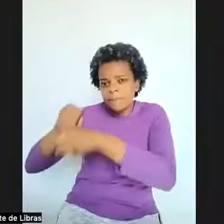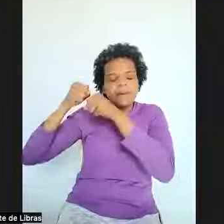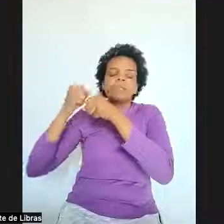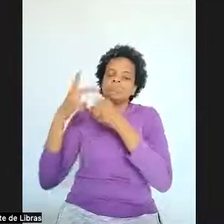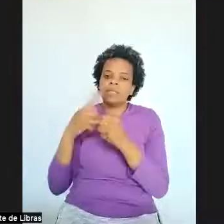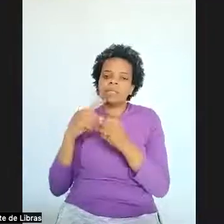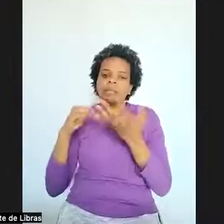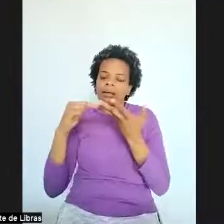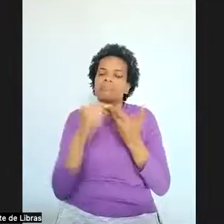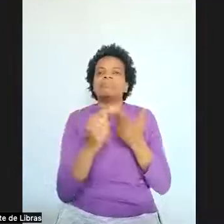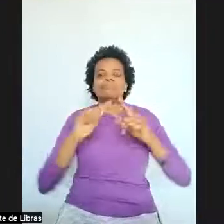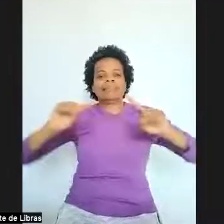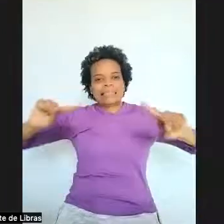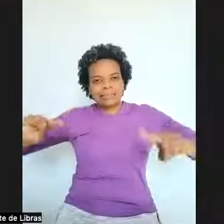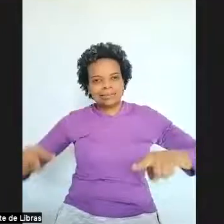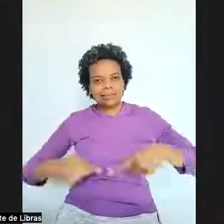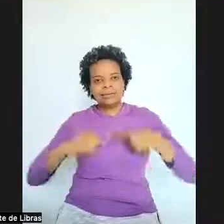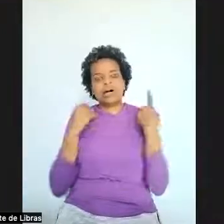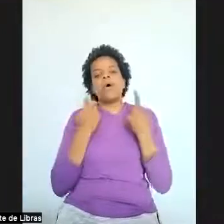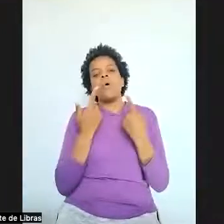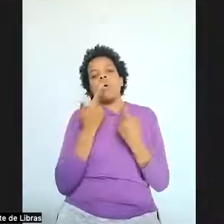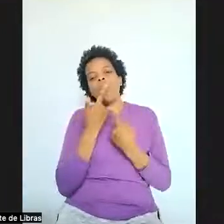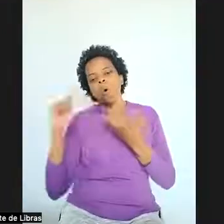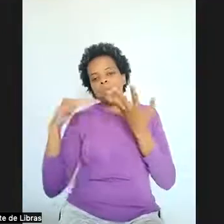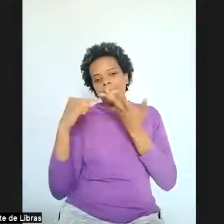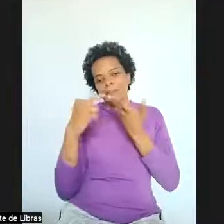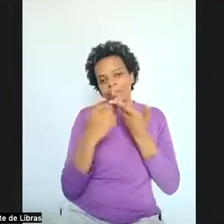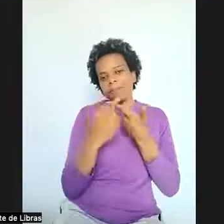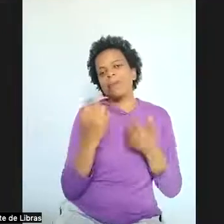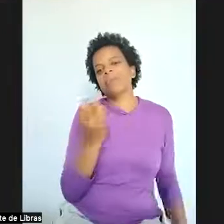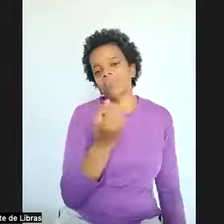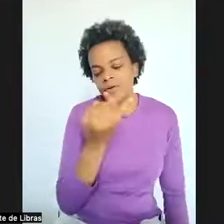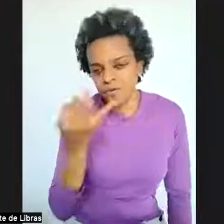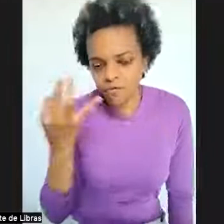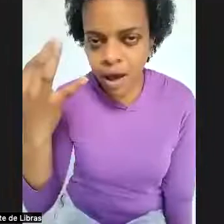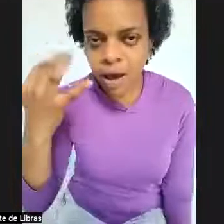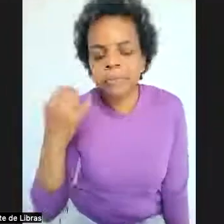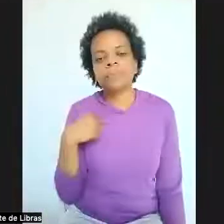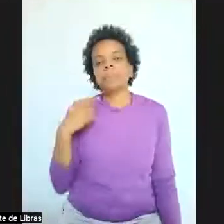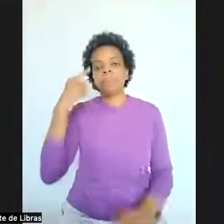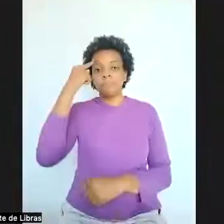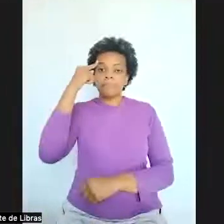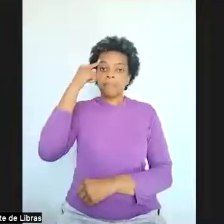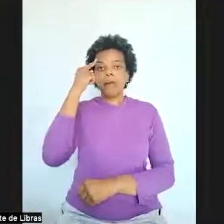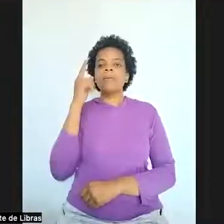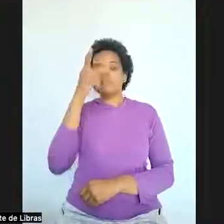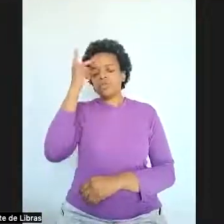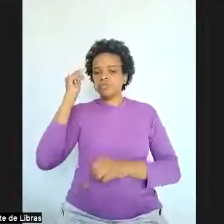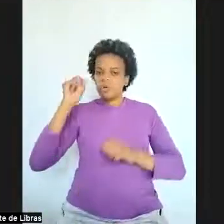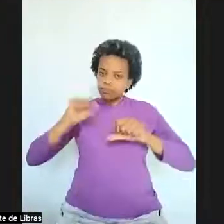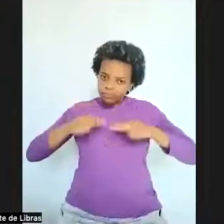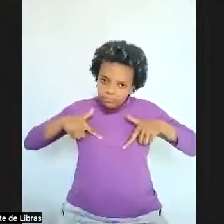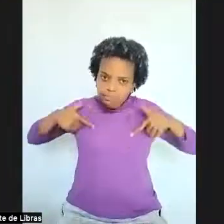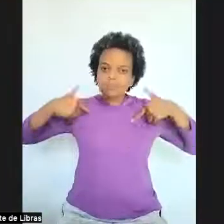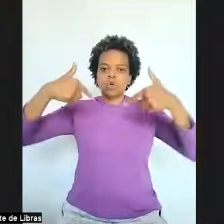So even if the species is recovering numbers, the challenges of conservation really is forever.